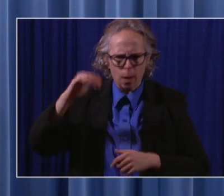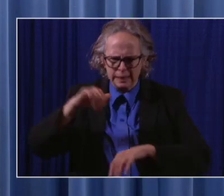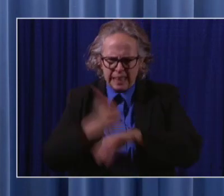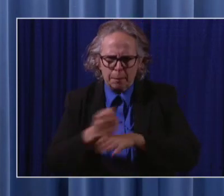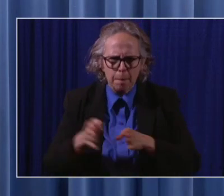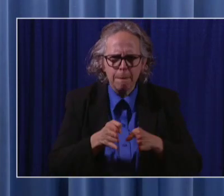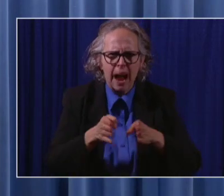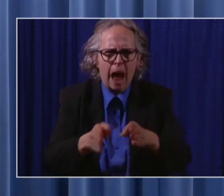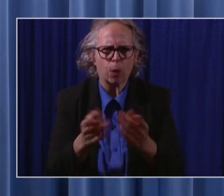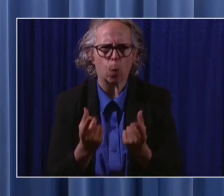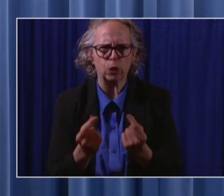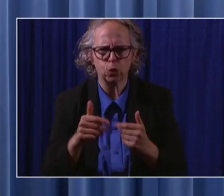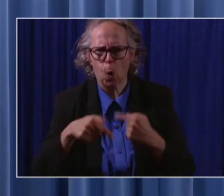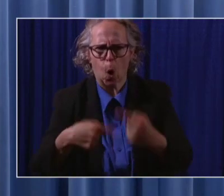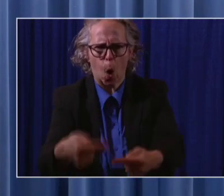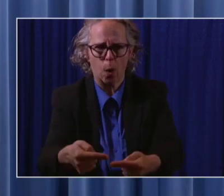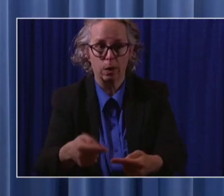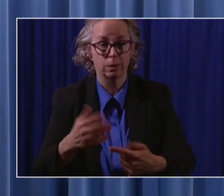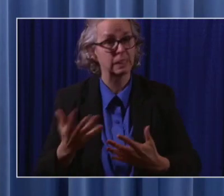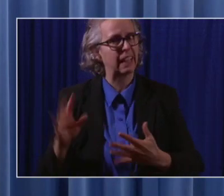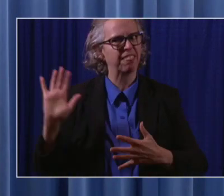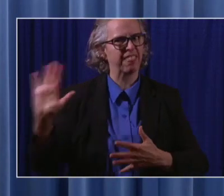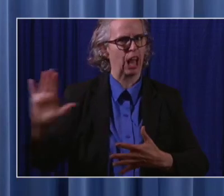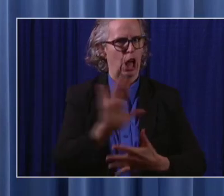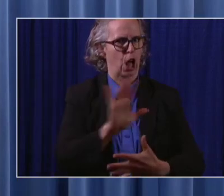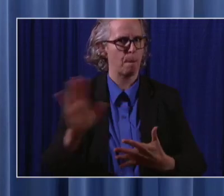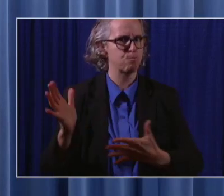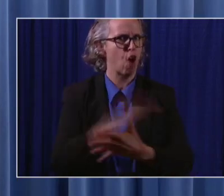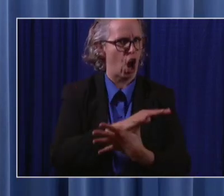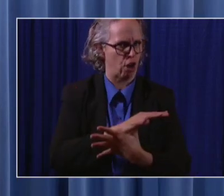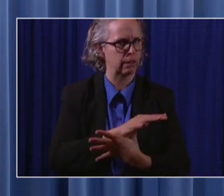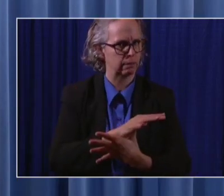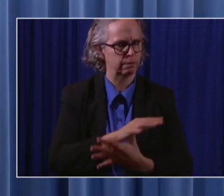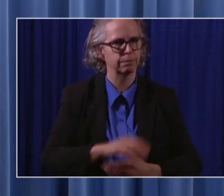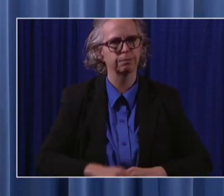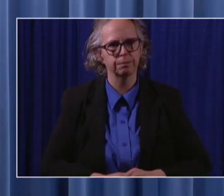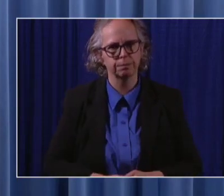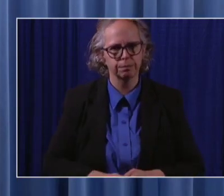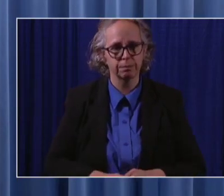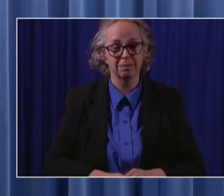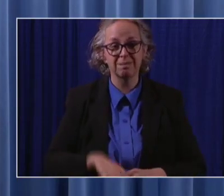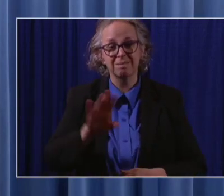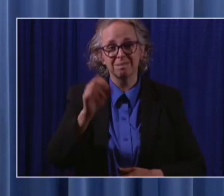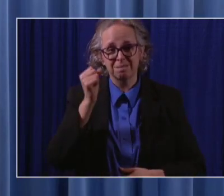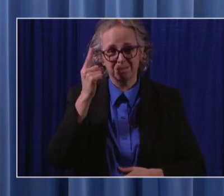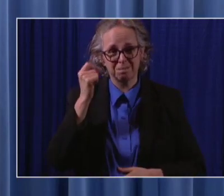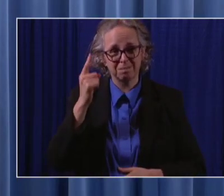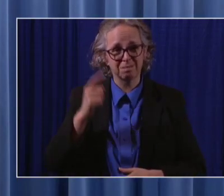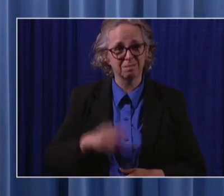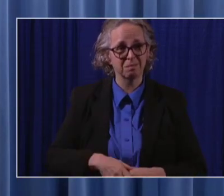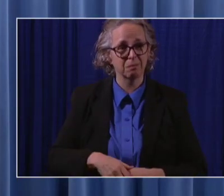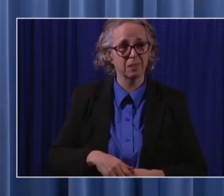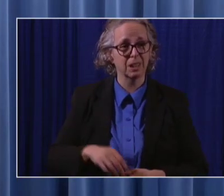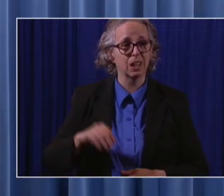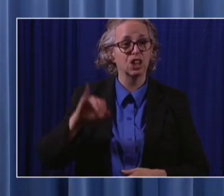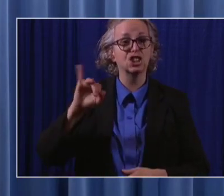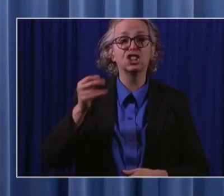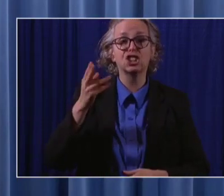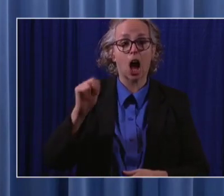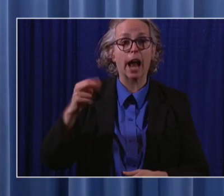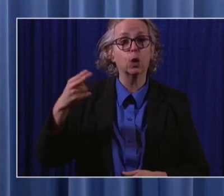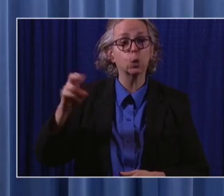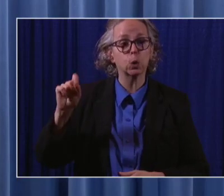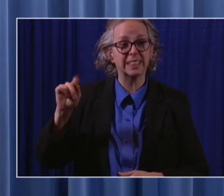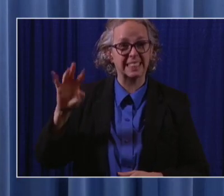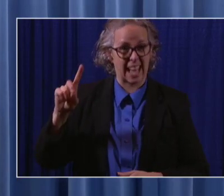John Husted, my lieutenant governor, had a bill when he was in the legislature. I know that bill has been reintroduced. We should